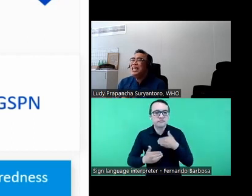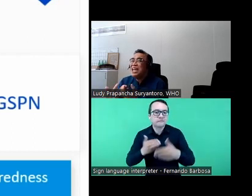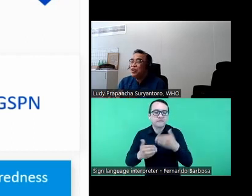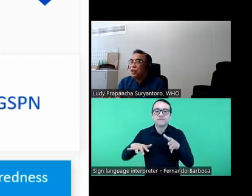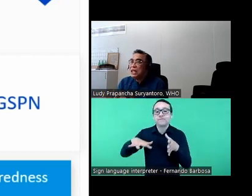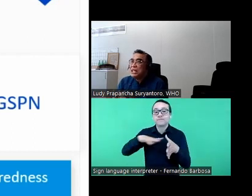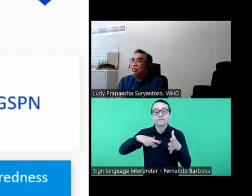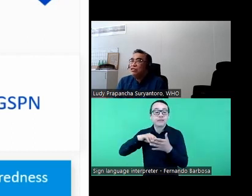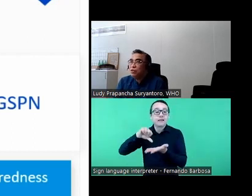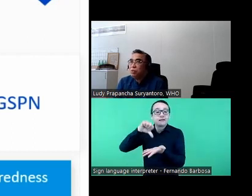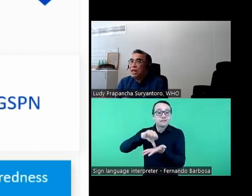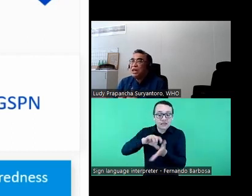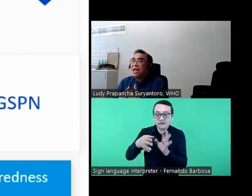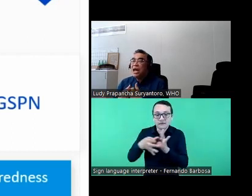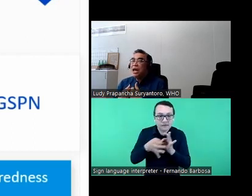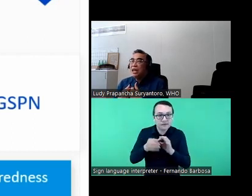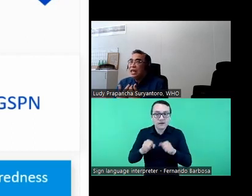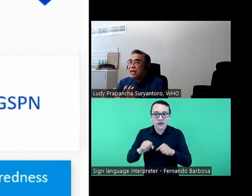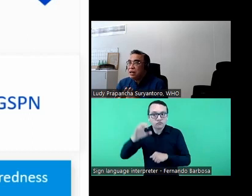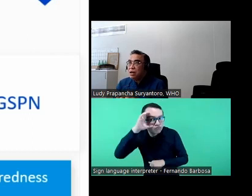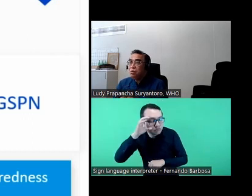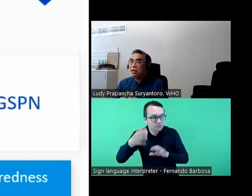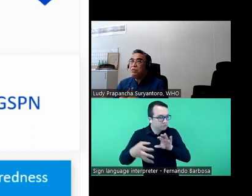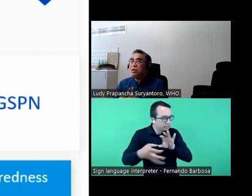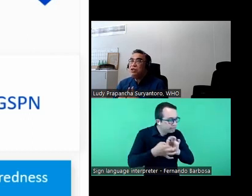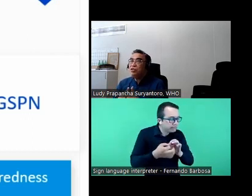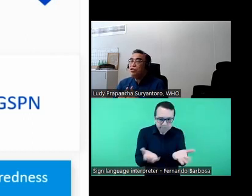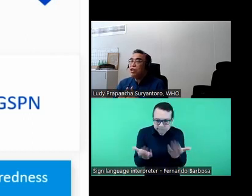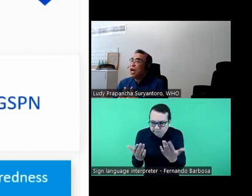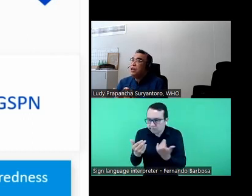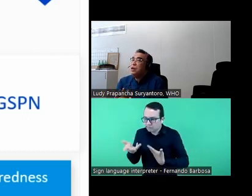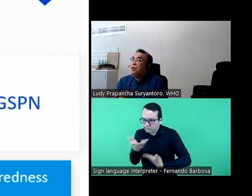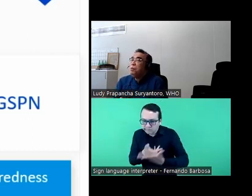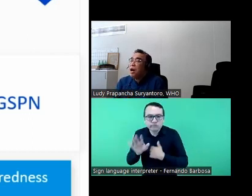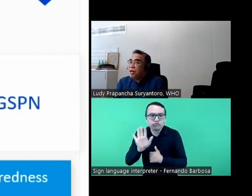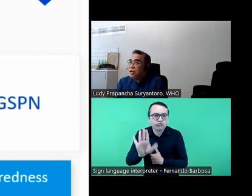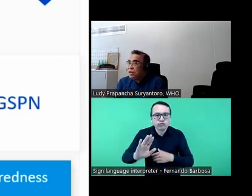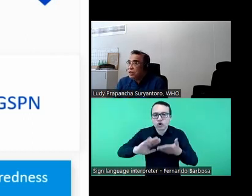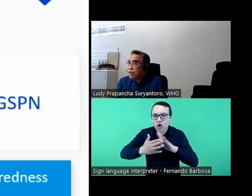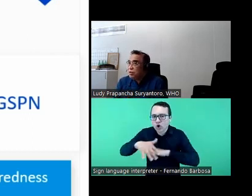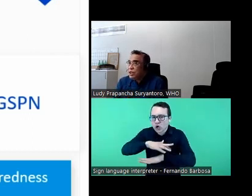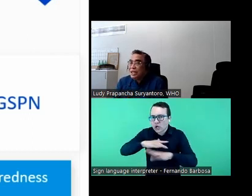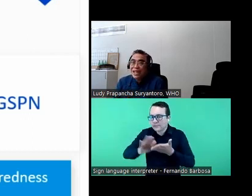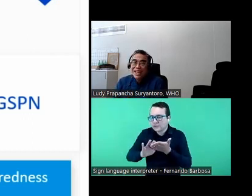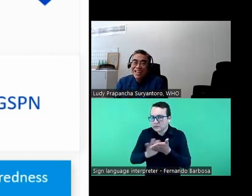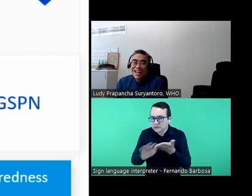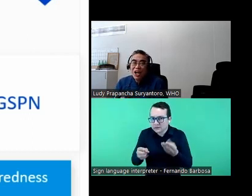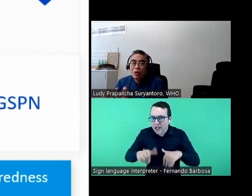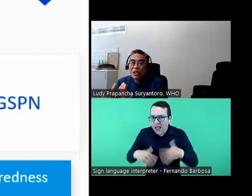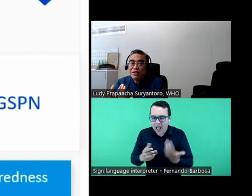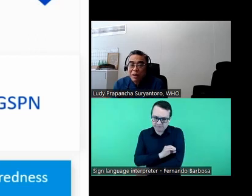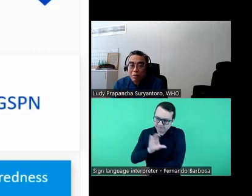can engage, we can listen to, we can hear what a community solution, how can we empower the community,